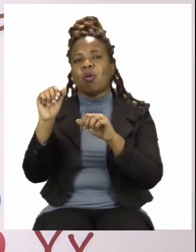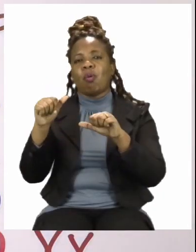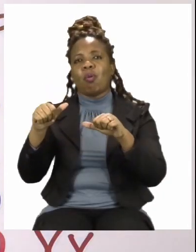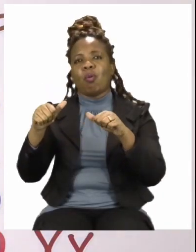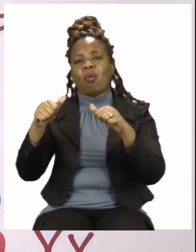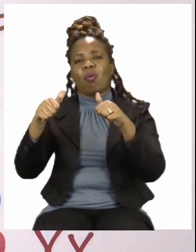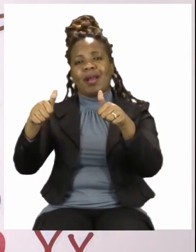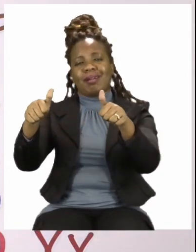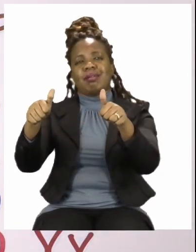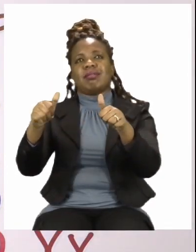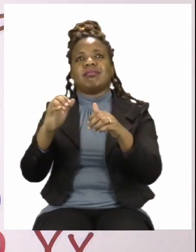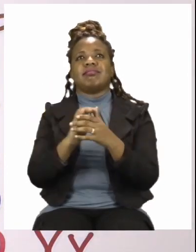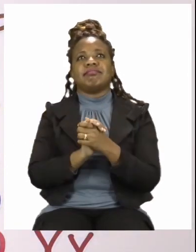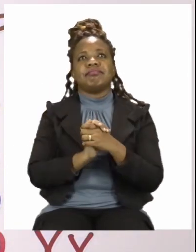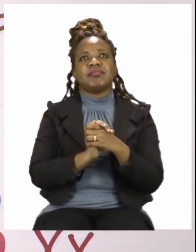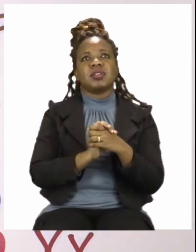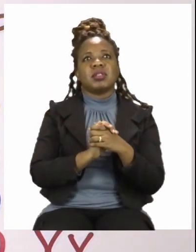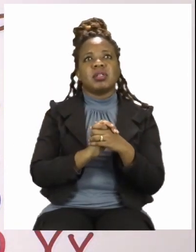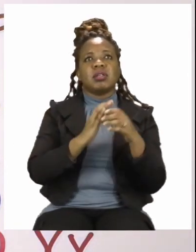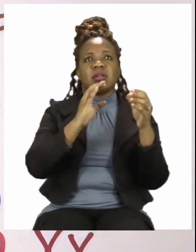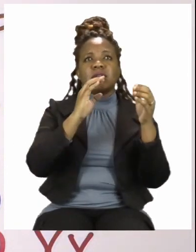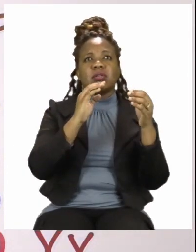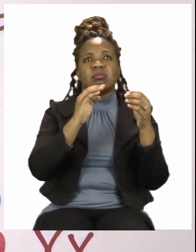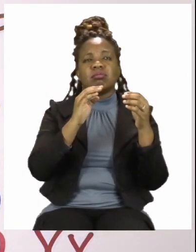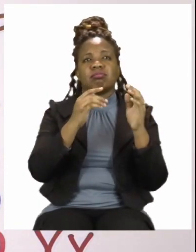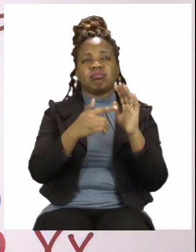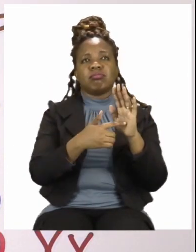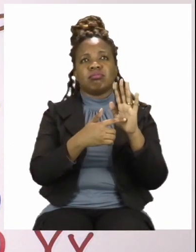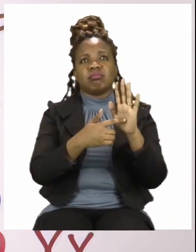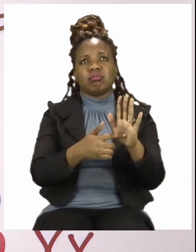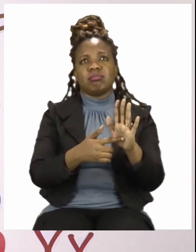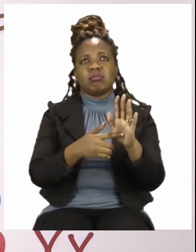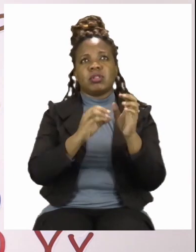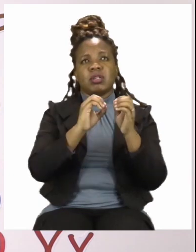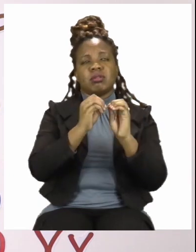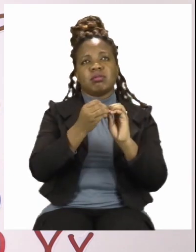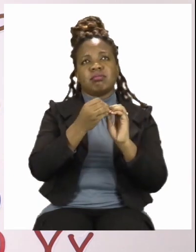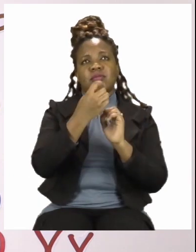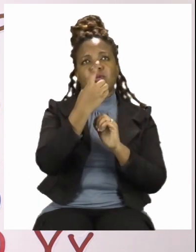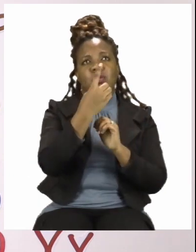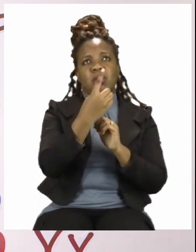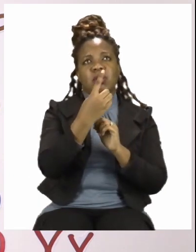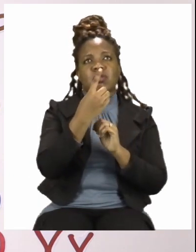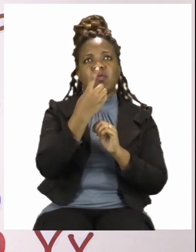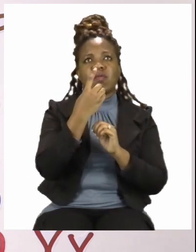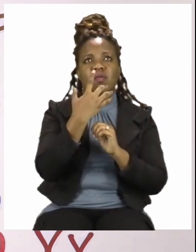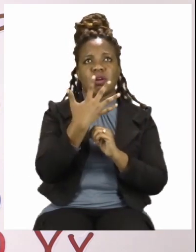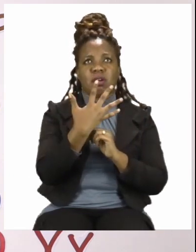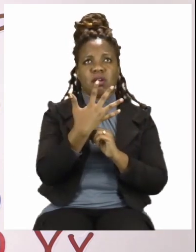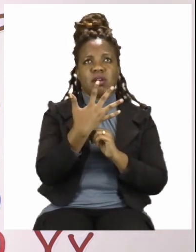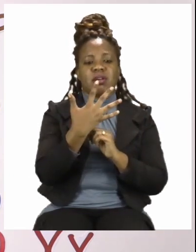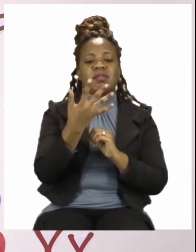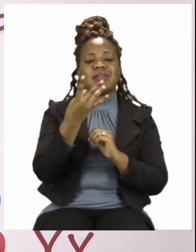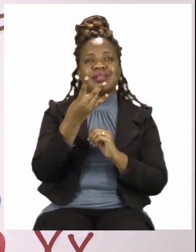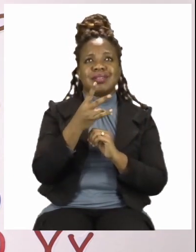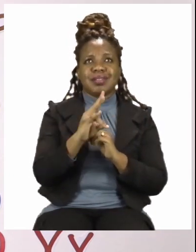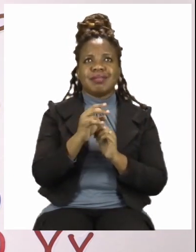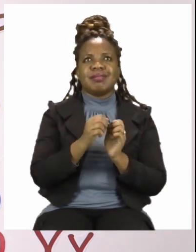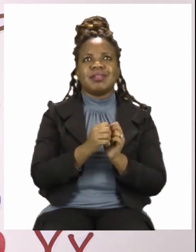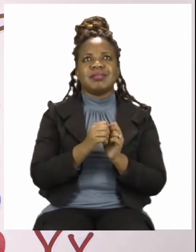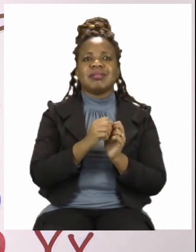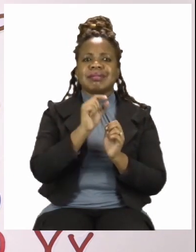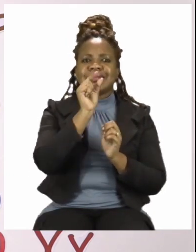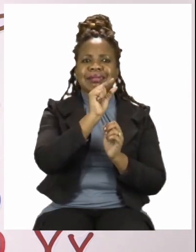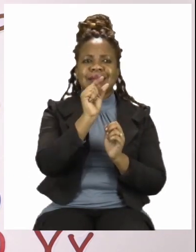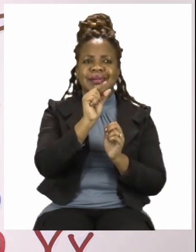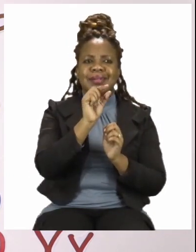On the board, I have written number 1, number 5, and number 7, but they are not in their correct order. So